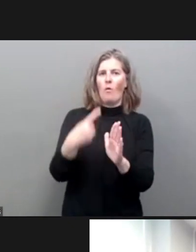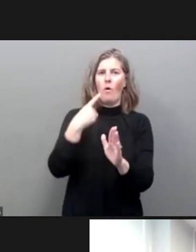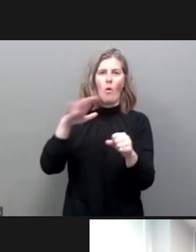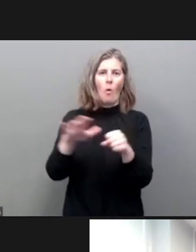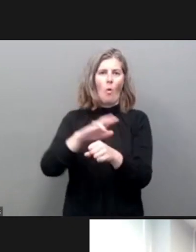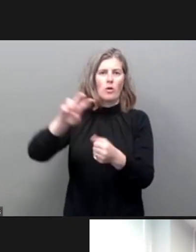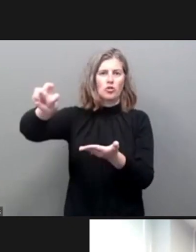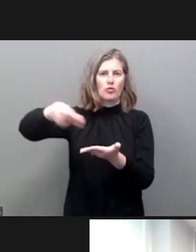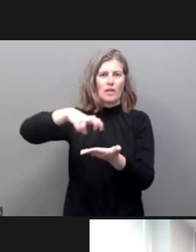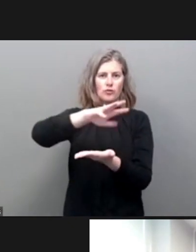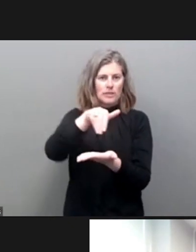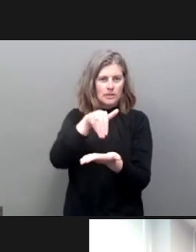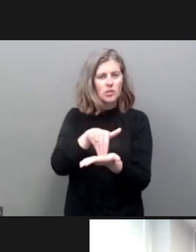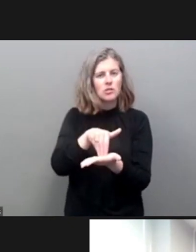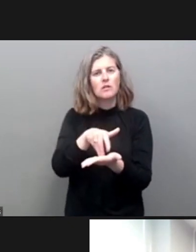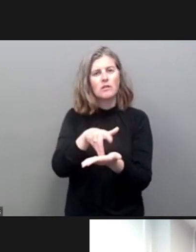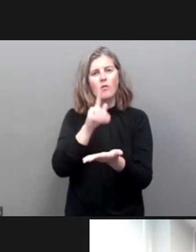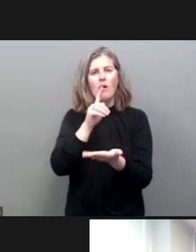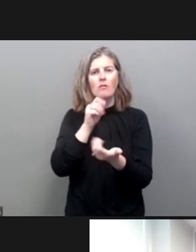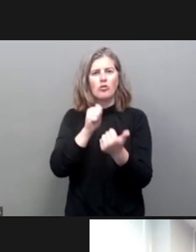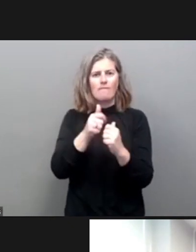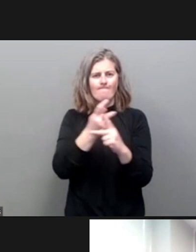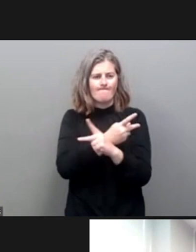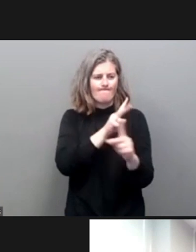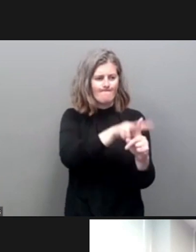and allocating on behalf of the state.